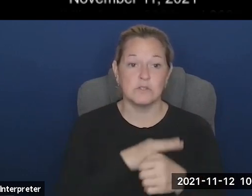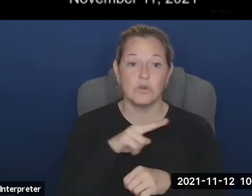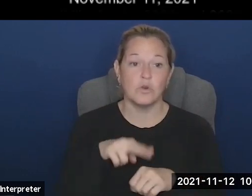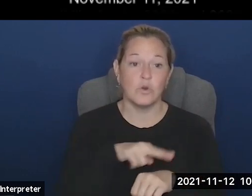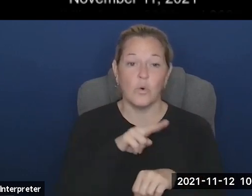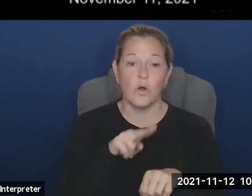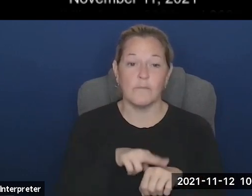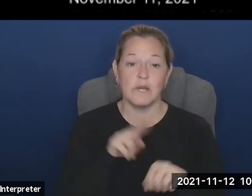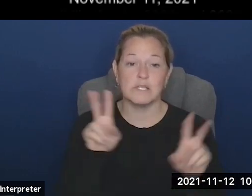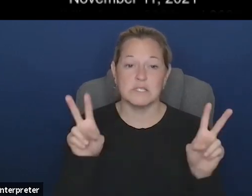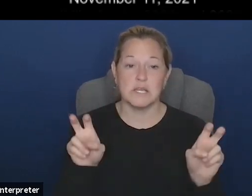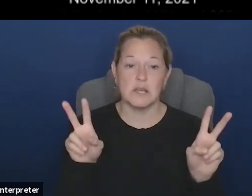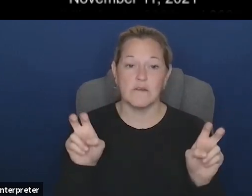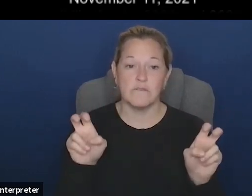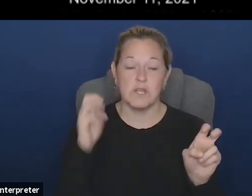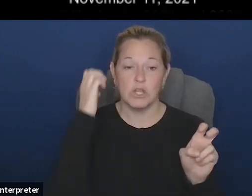Eurocentric.